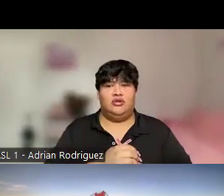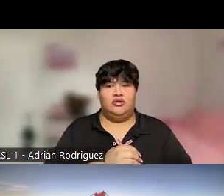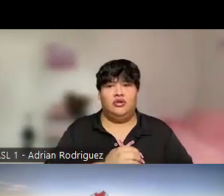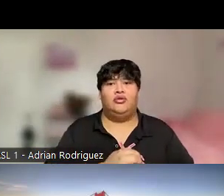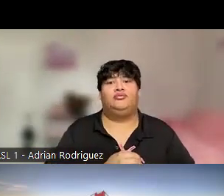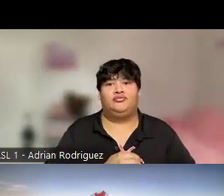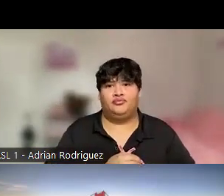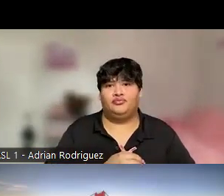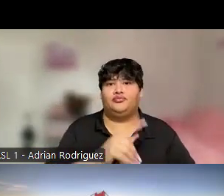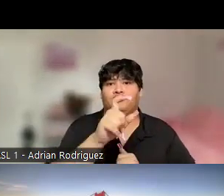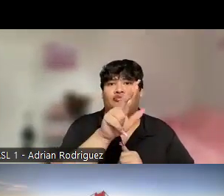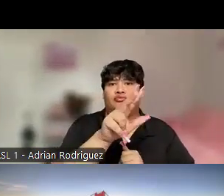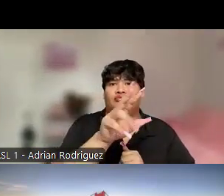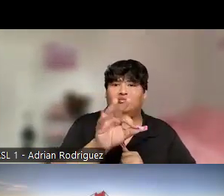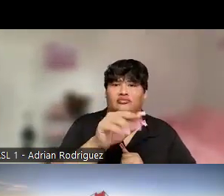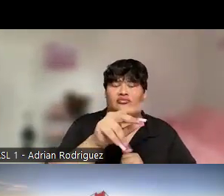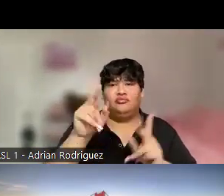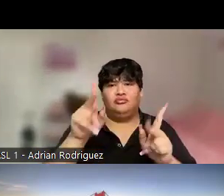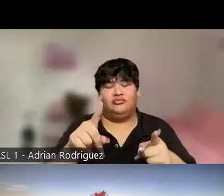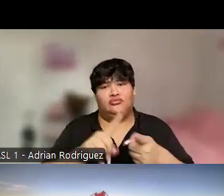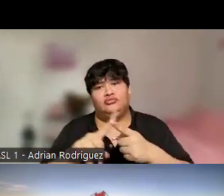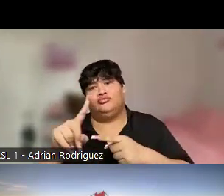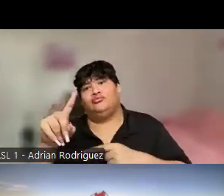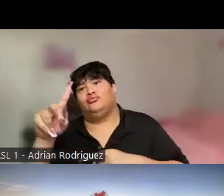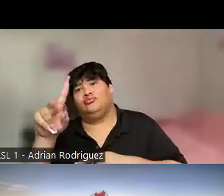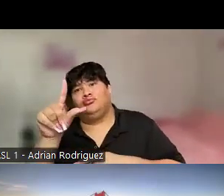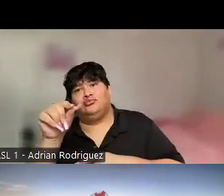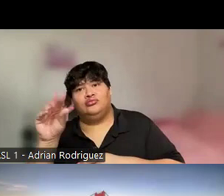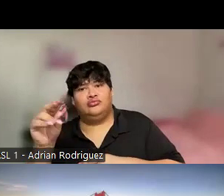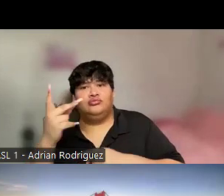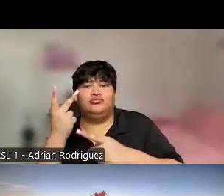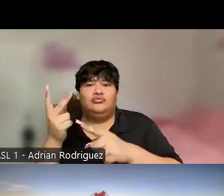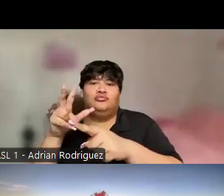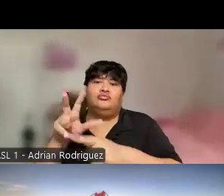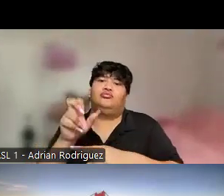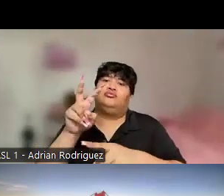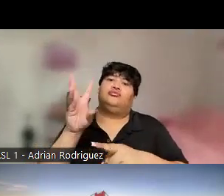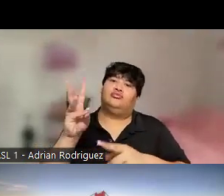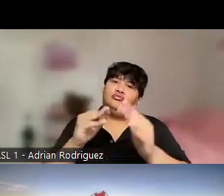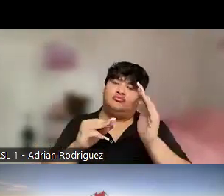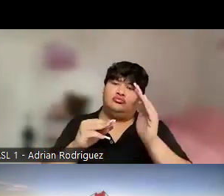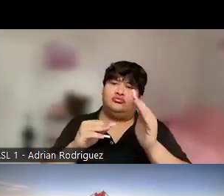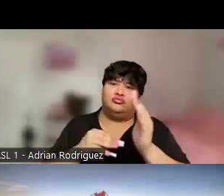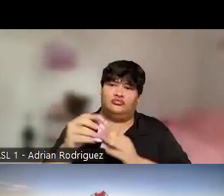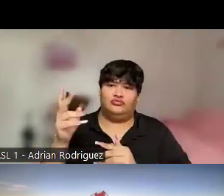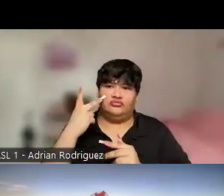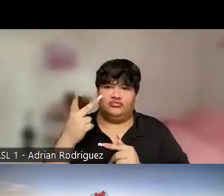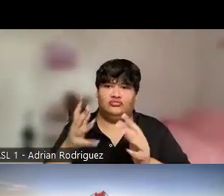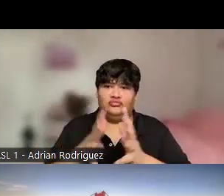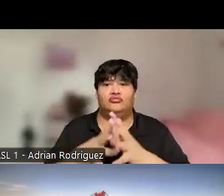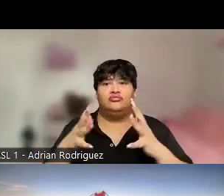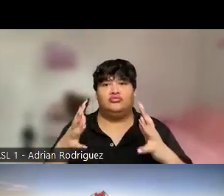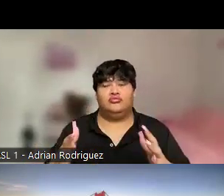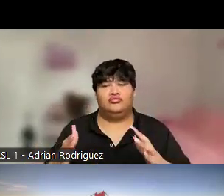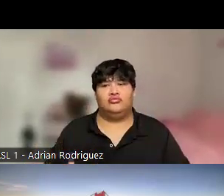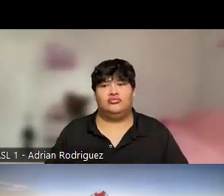increasing 135% by 2050. People who are multiracial, increasing 135%